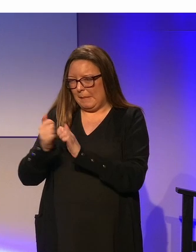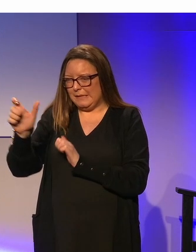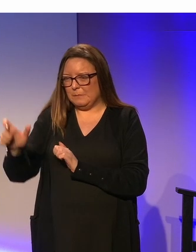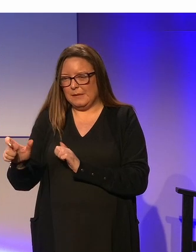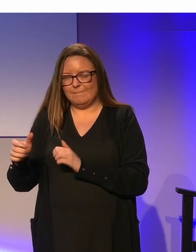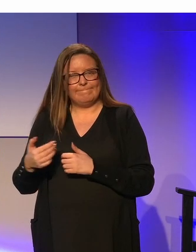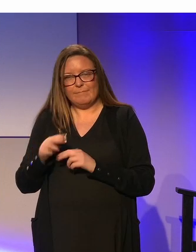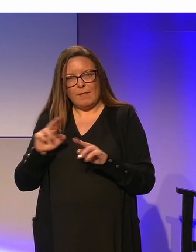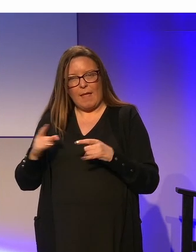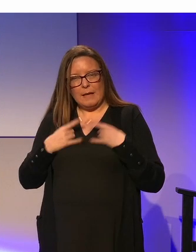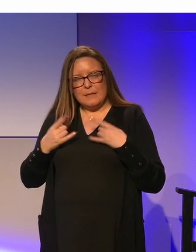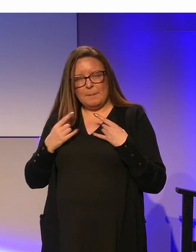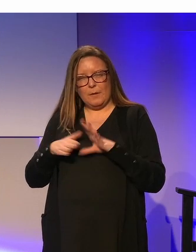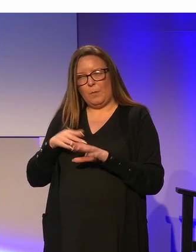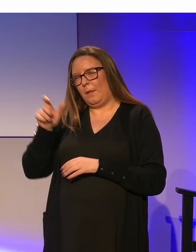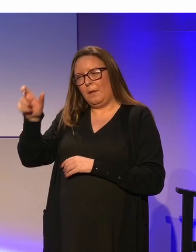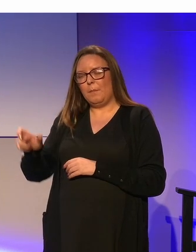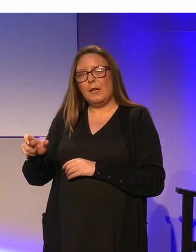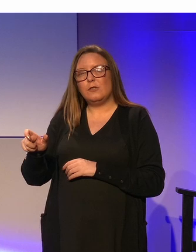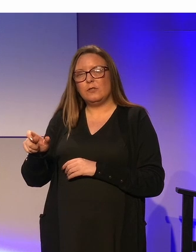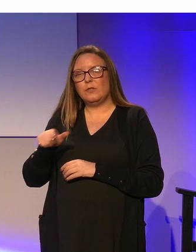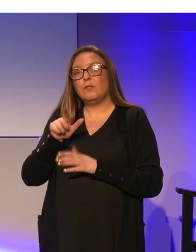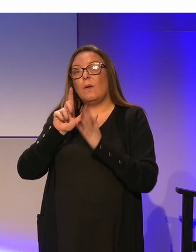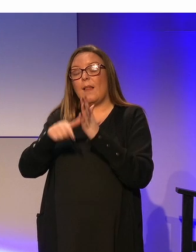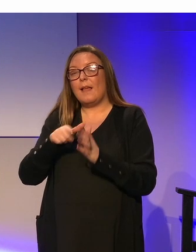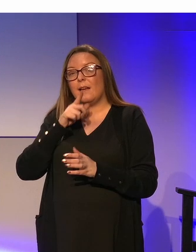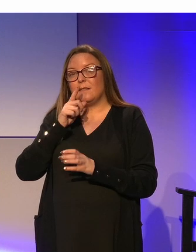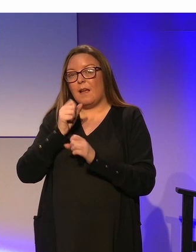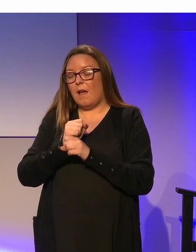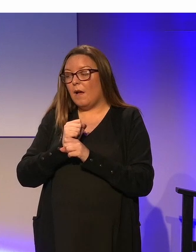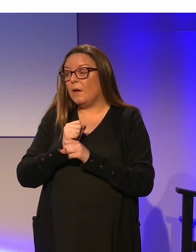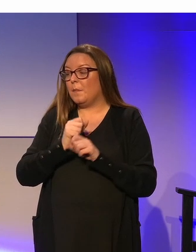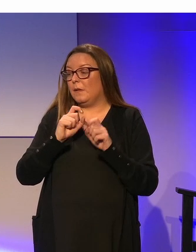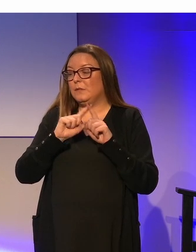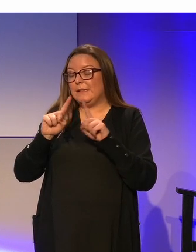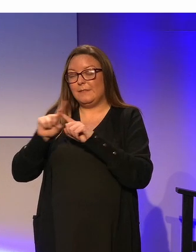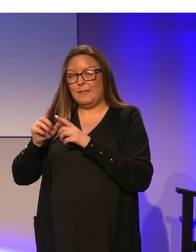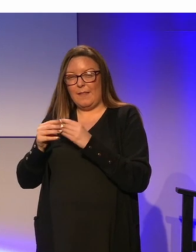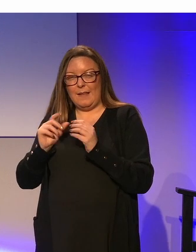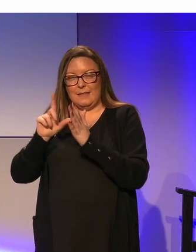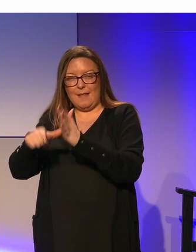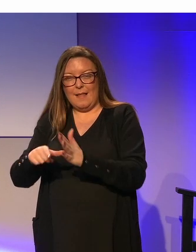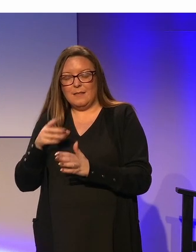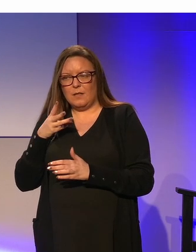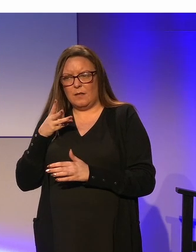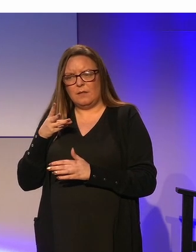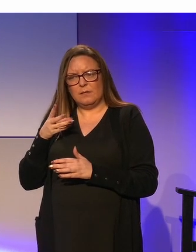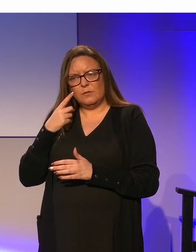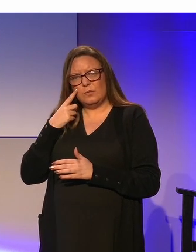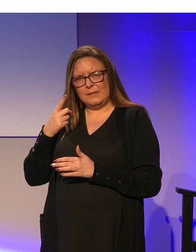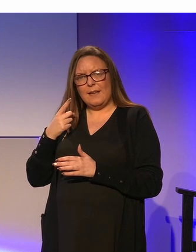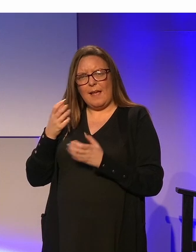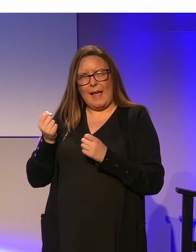very satisfying. And so later, when we come to talk about, for example, bureaucracy as a mediated sentiment, we think there are some